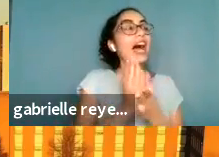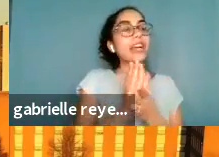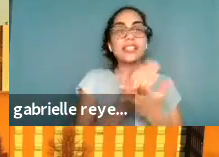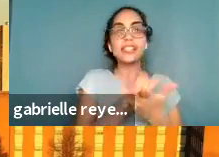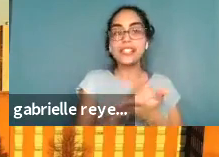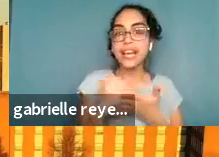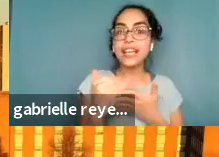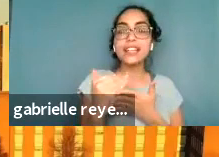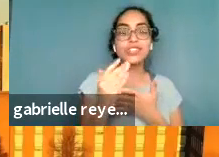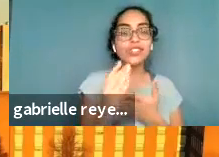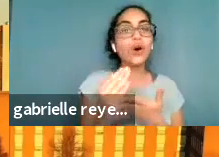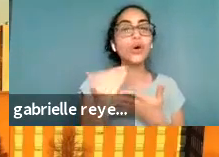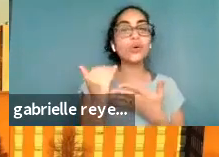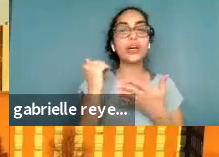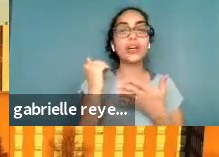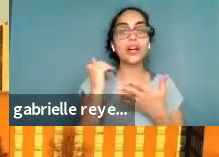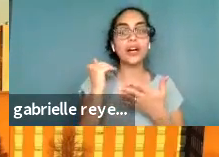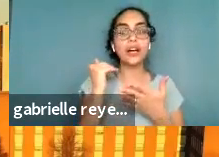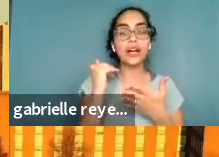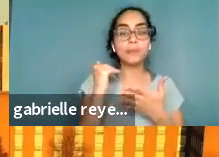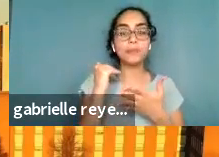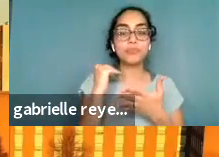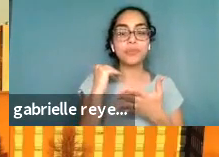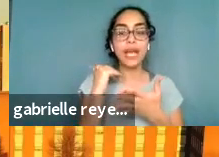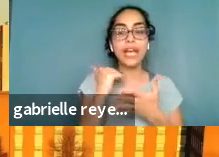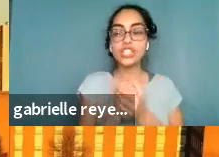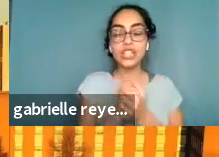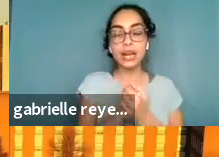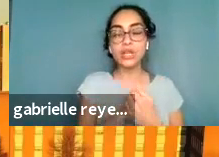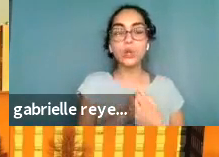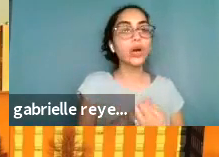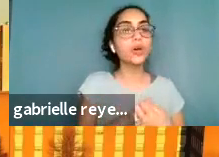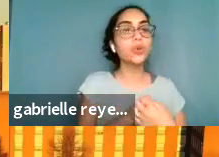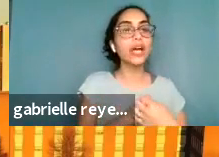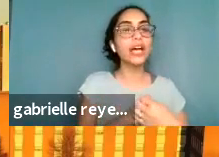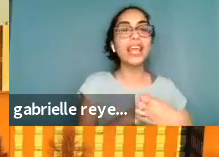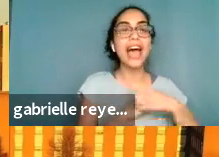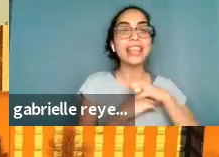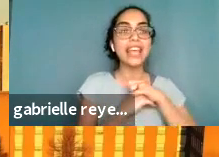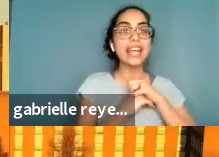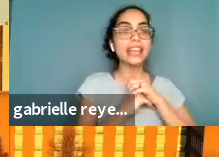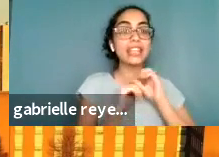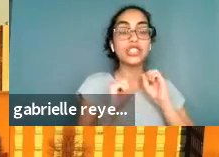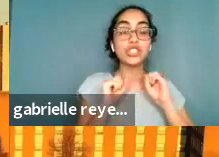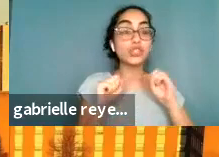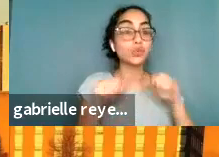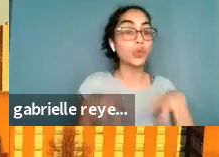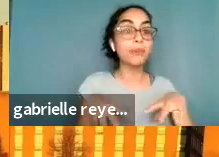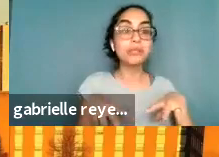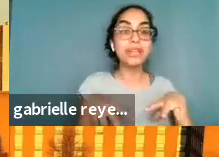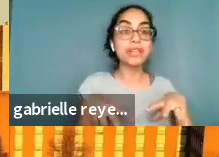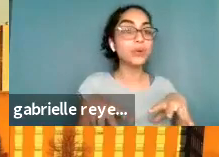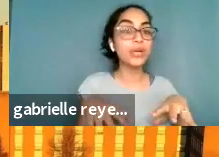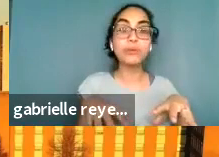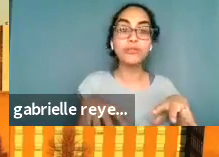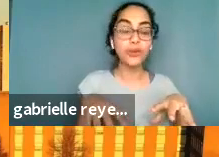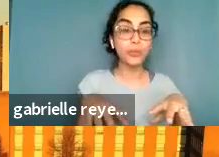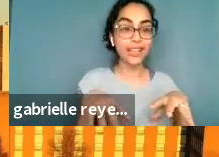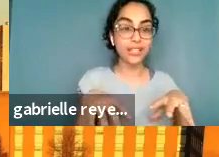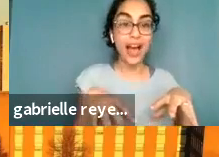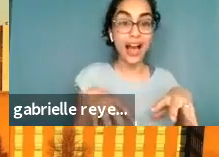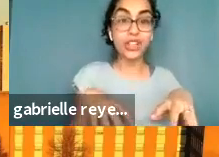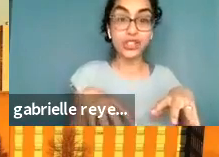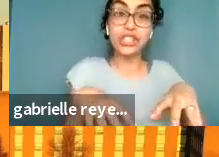I had a set in stone agency that I was going to work with, and then they just dropped me the week